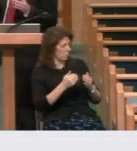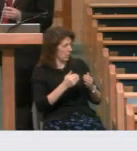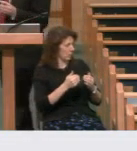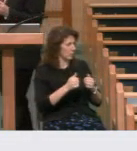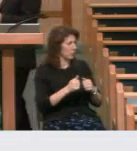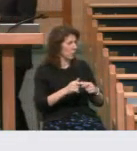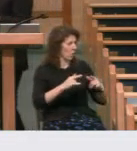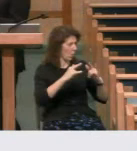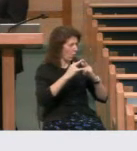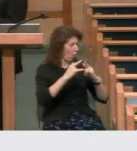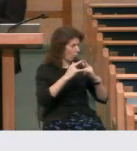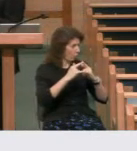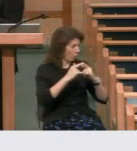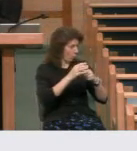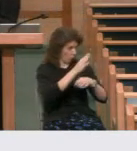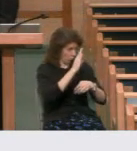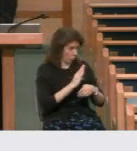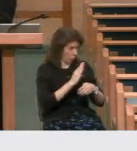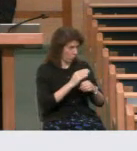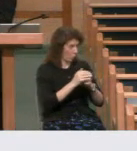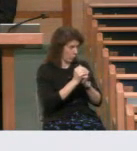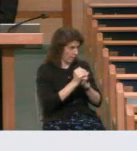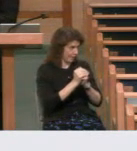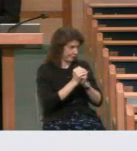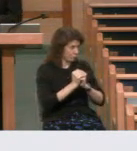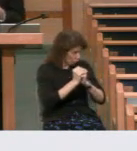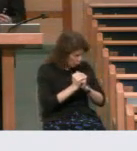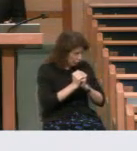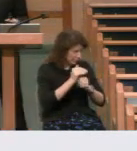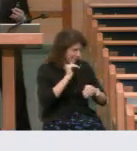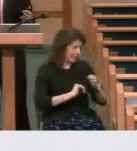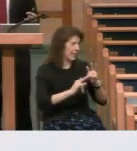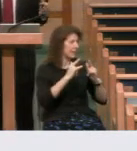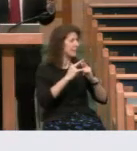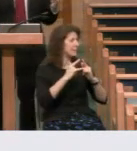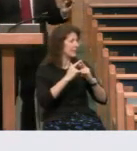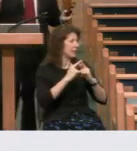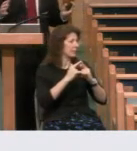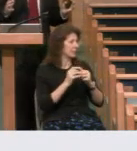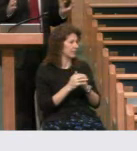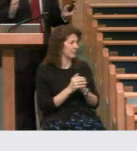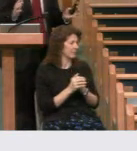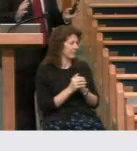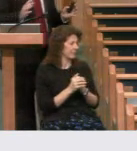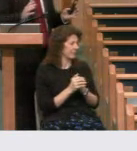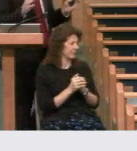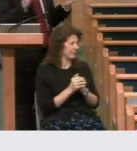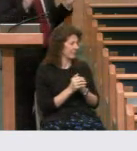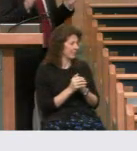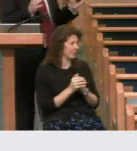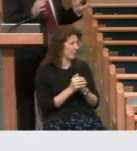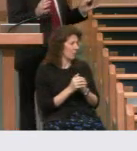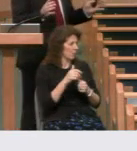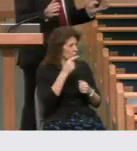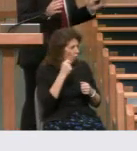in a Coleman tent, okay? So they were going out to God in a tent. Obviously, it was gold and silver and all that kind of stuff, not quite a Coleman tent, but